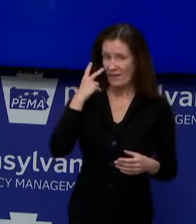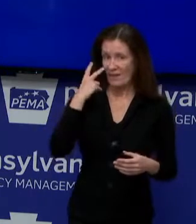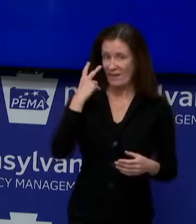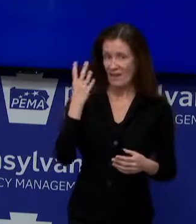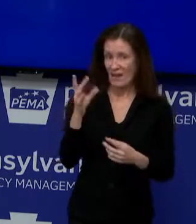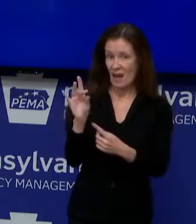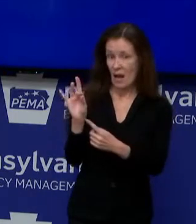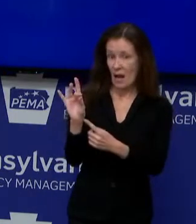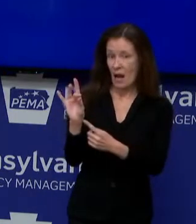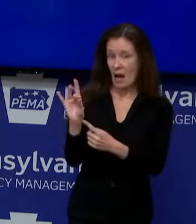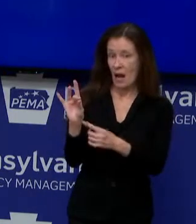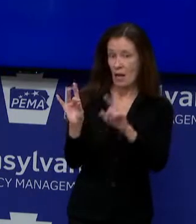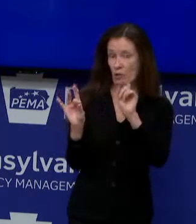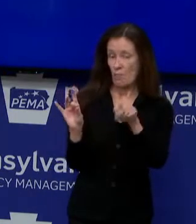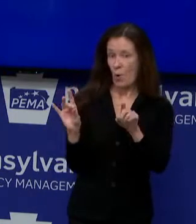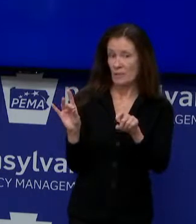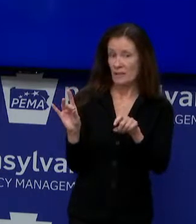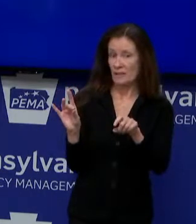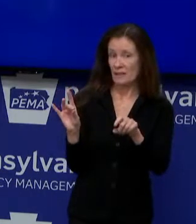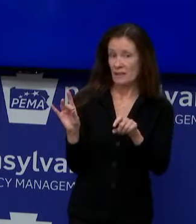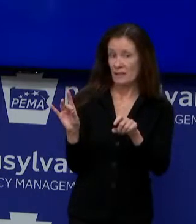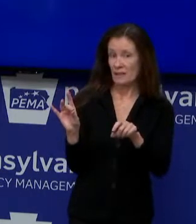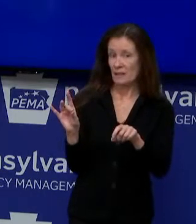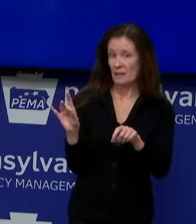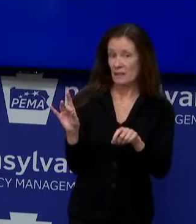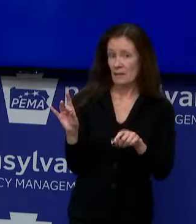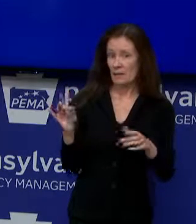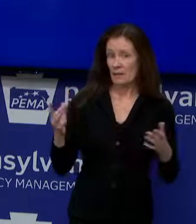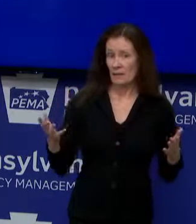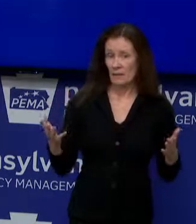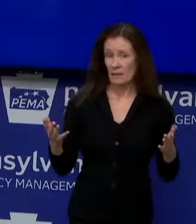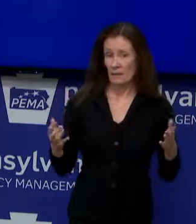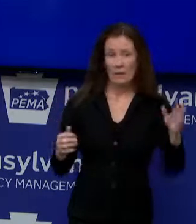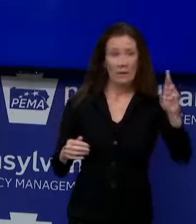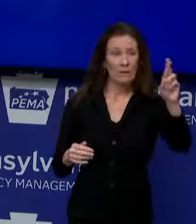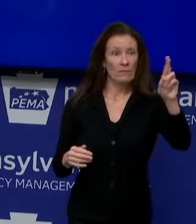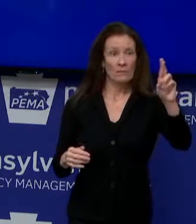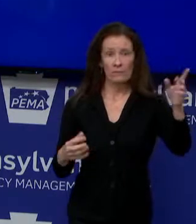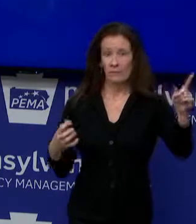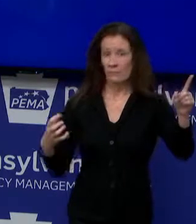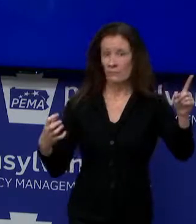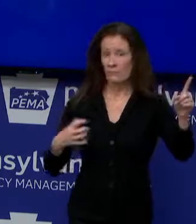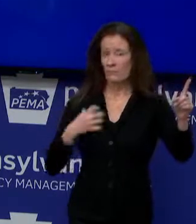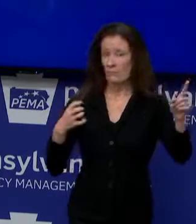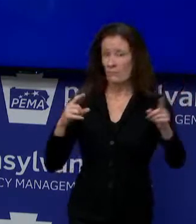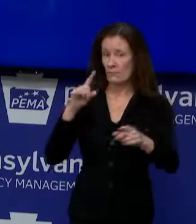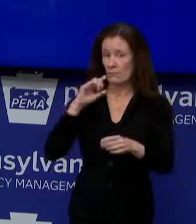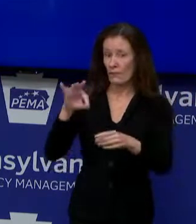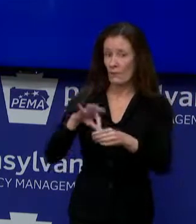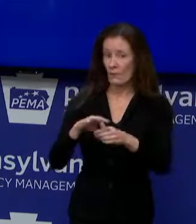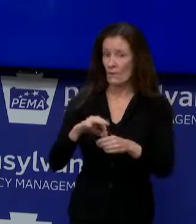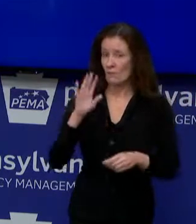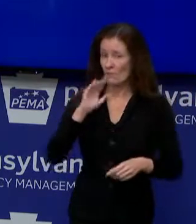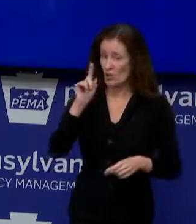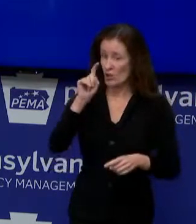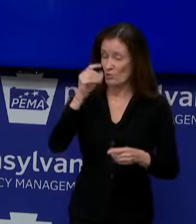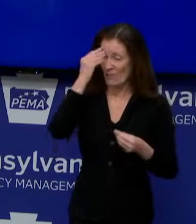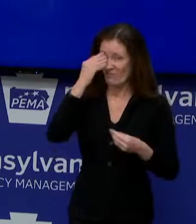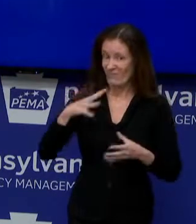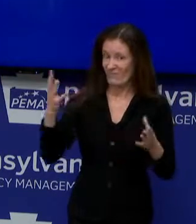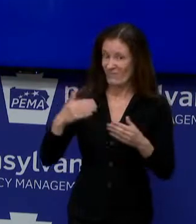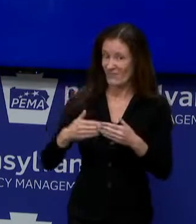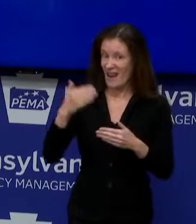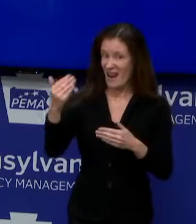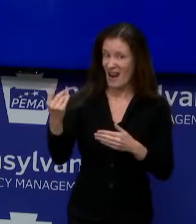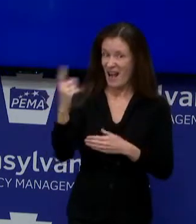9 Pennsylvania Republican congressmen object to that vote. Some have said that they are violating their